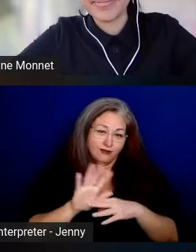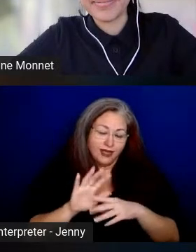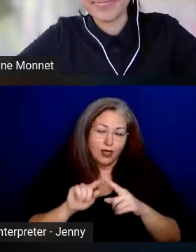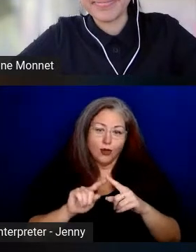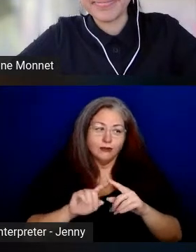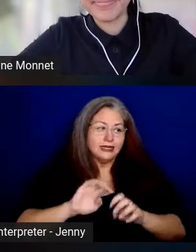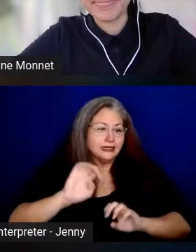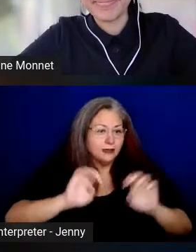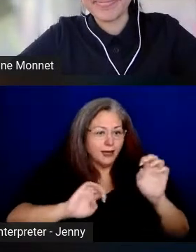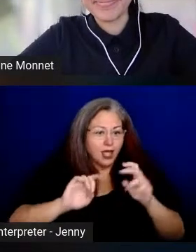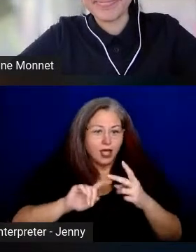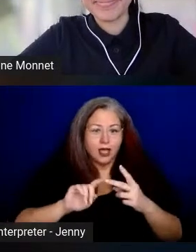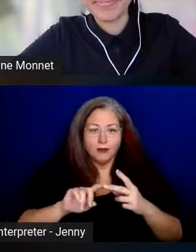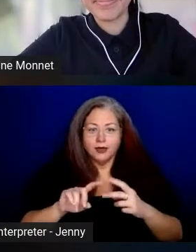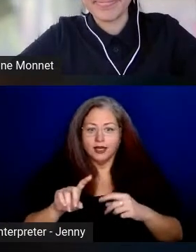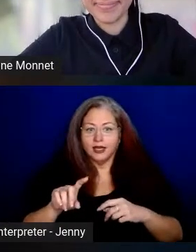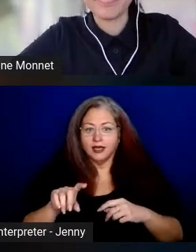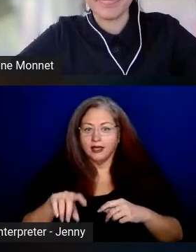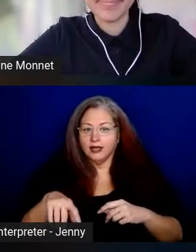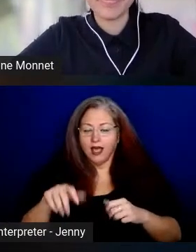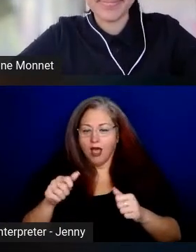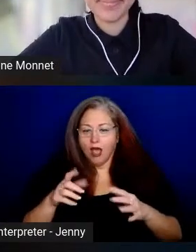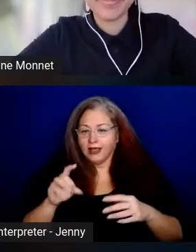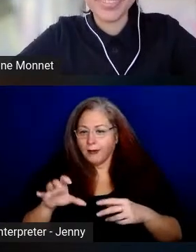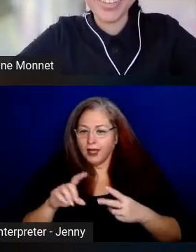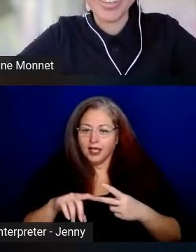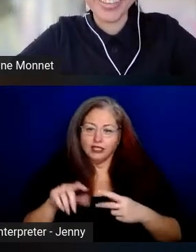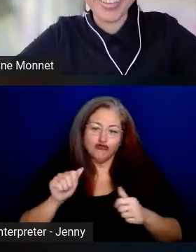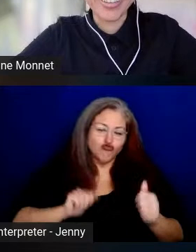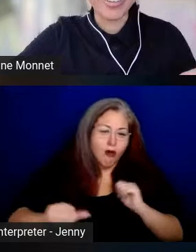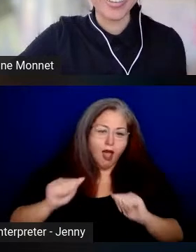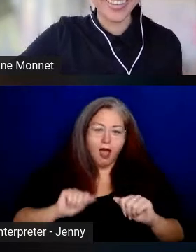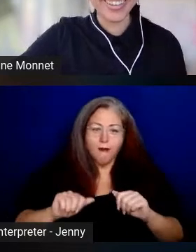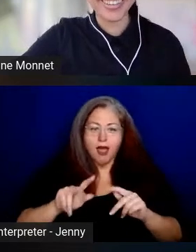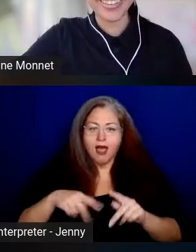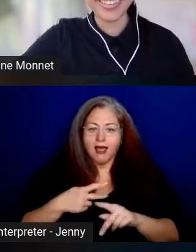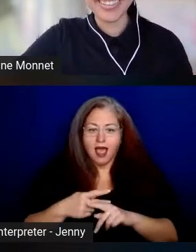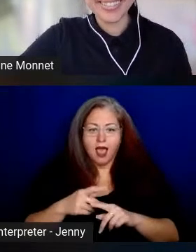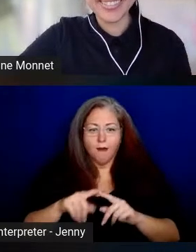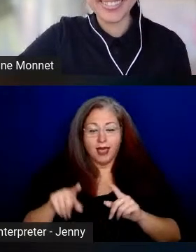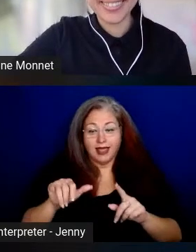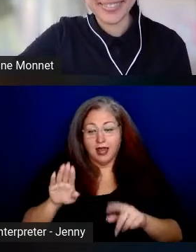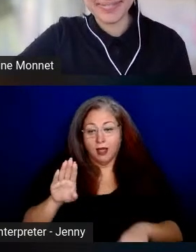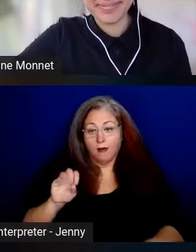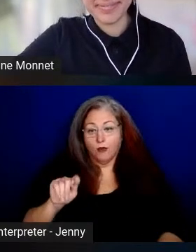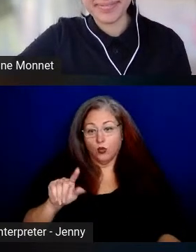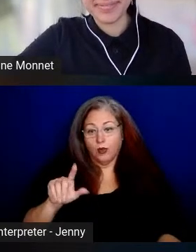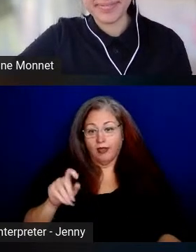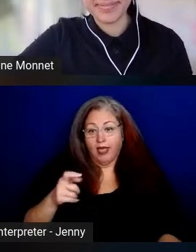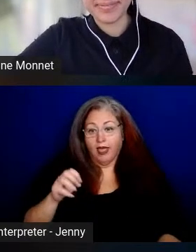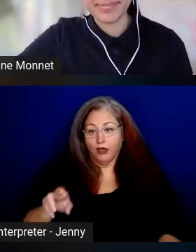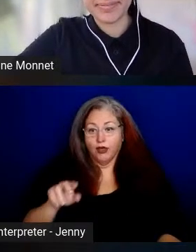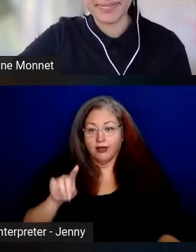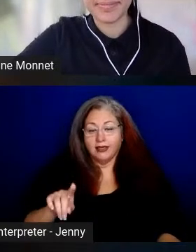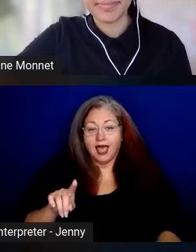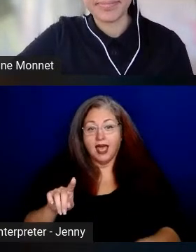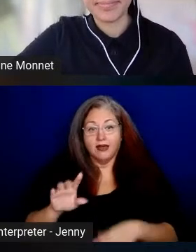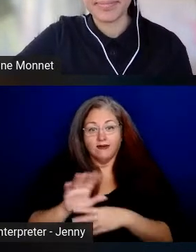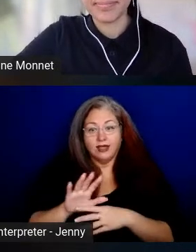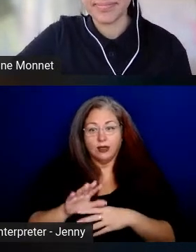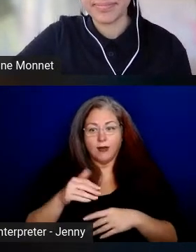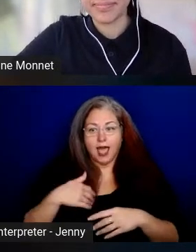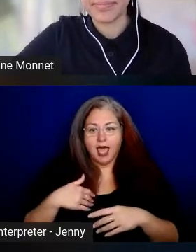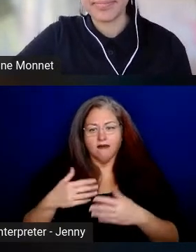experimental, dramatic, doc, you've done it all. And for Bootlegger, in this film, there's